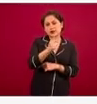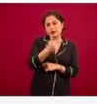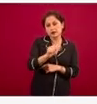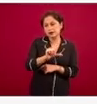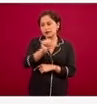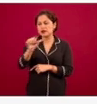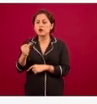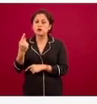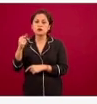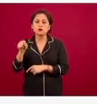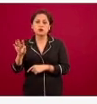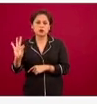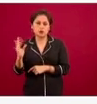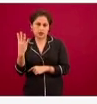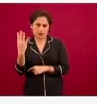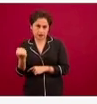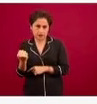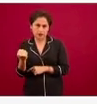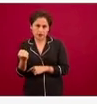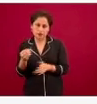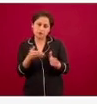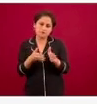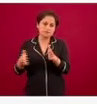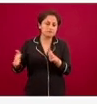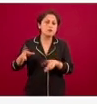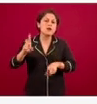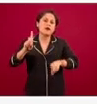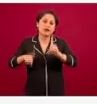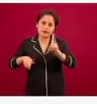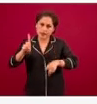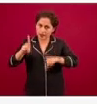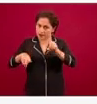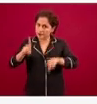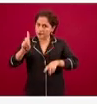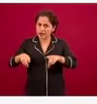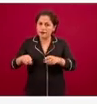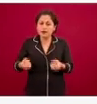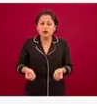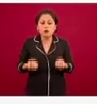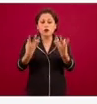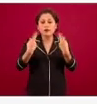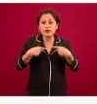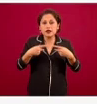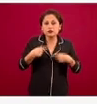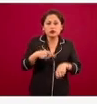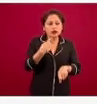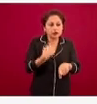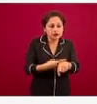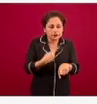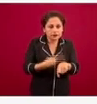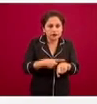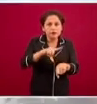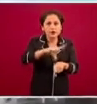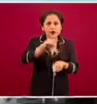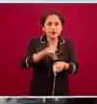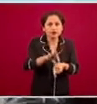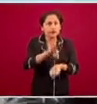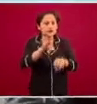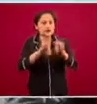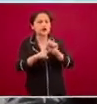vary according to each state, according to each circumstance. And it really depends on the amount of fatalities that have been reported,